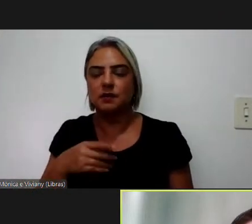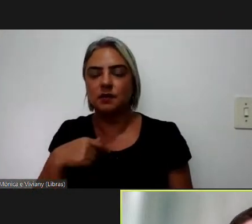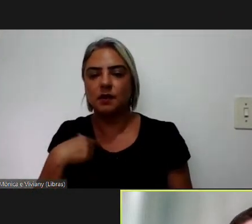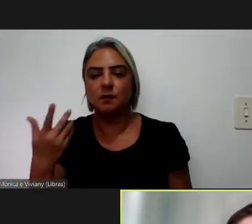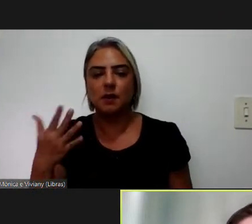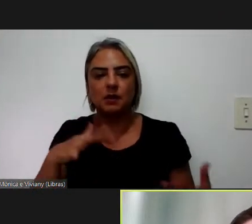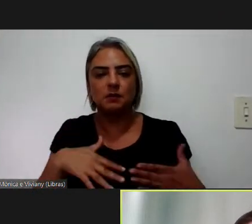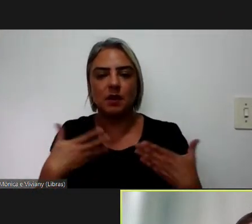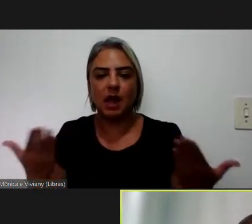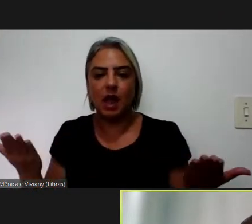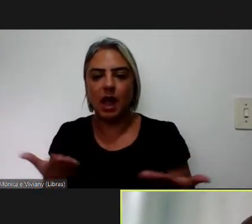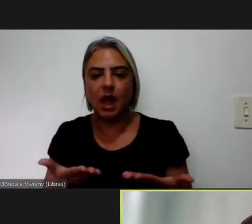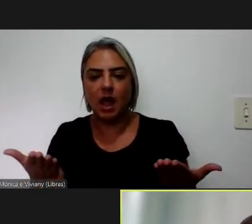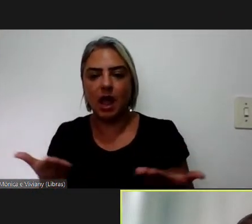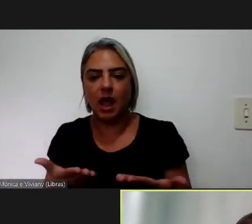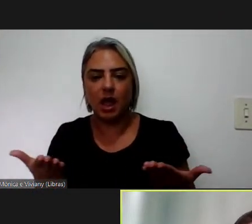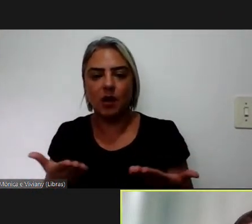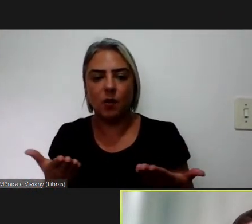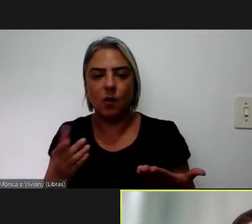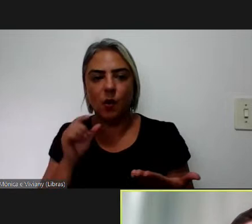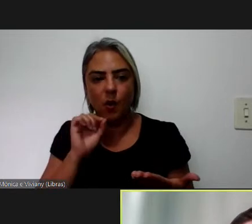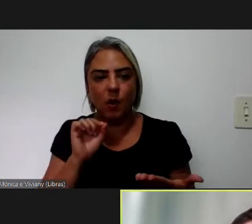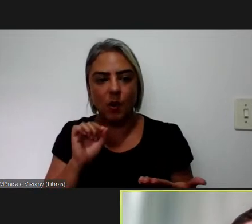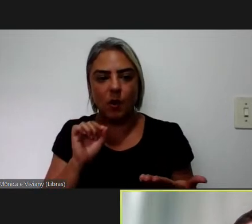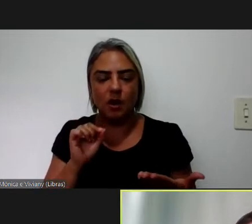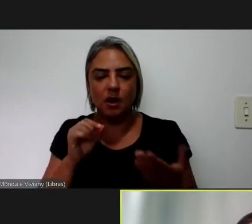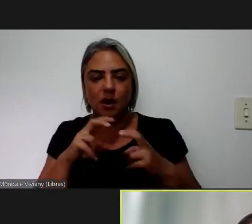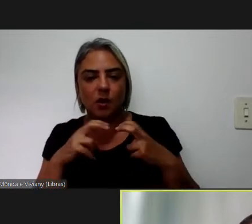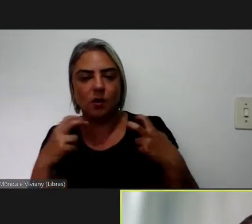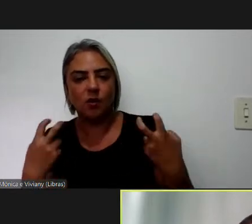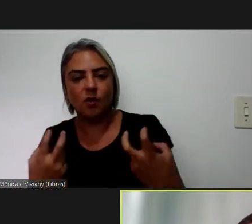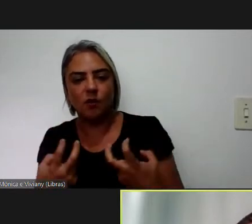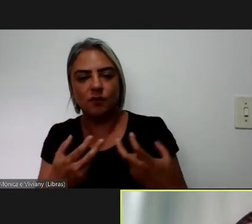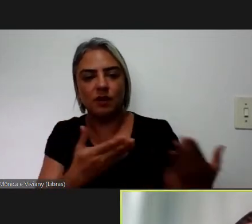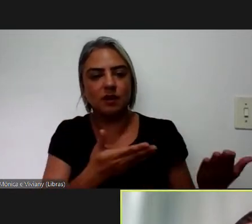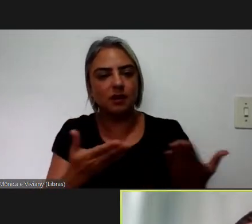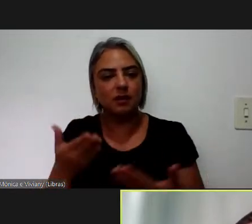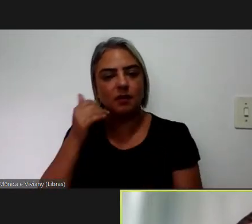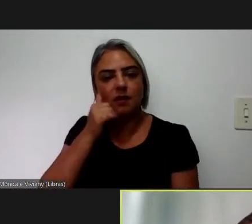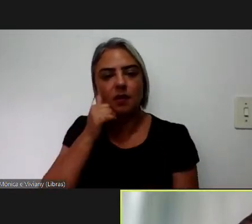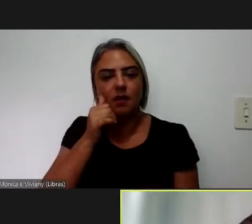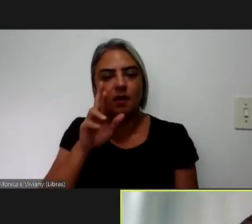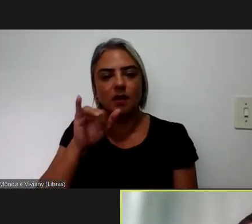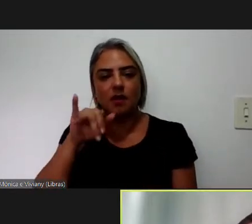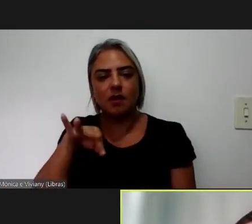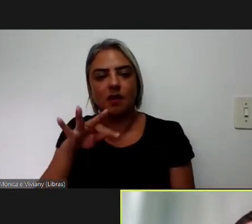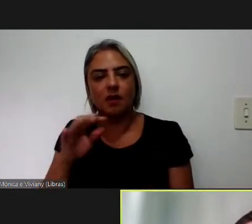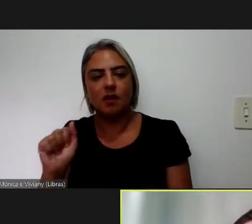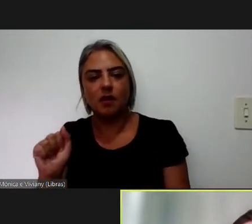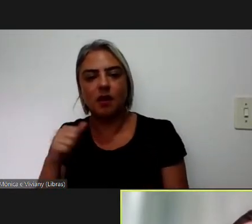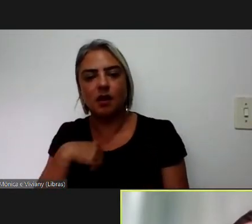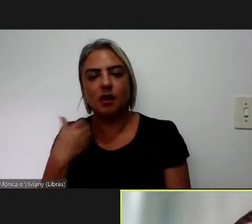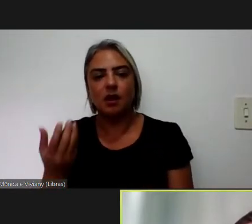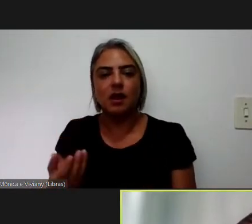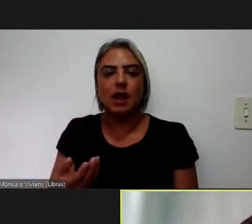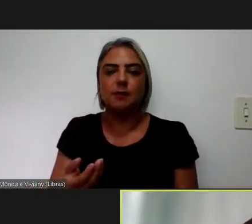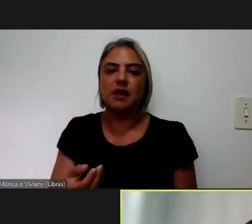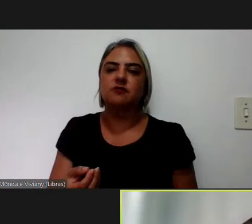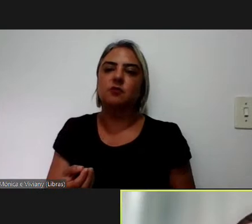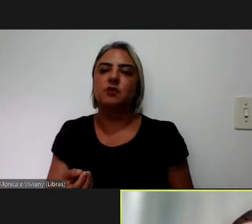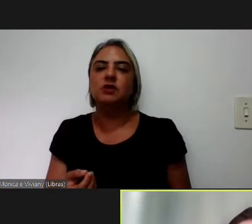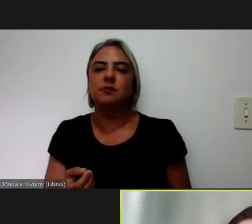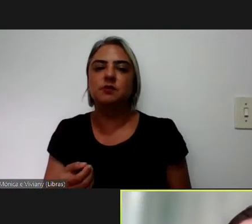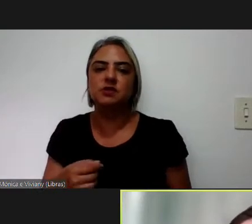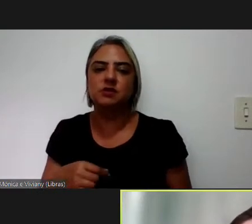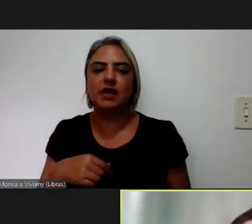excellent speech. So now continue this table. I invite Ms. Renata Maria de